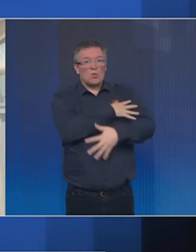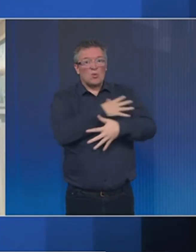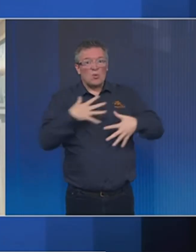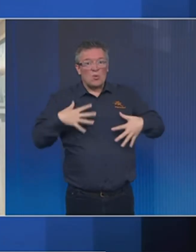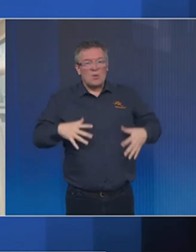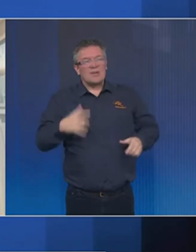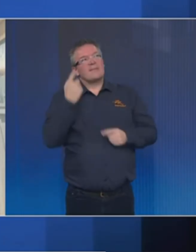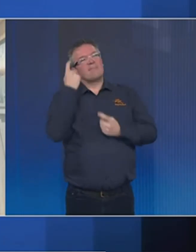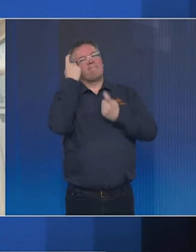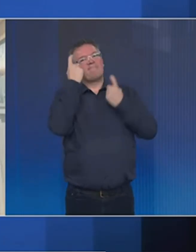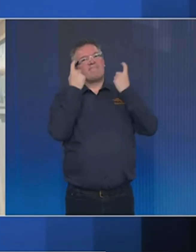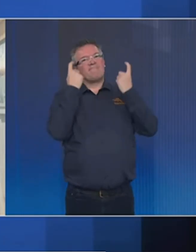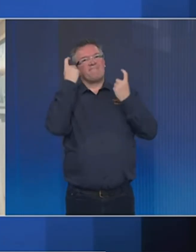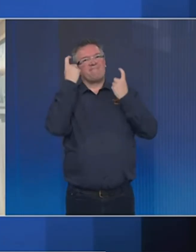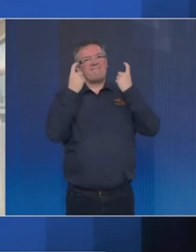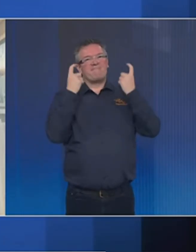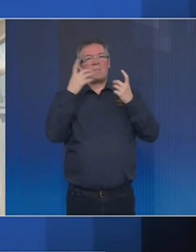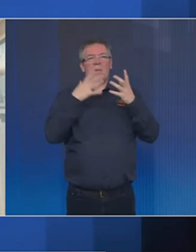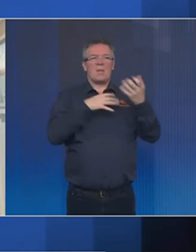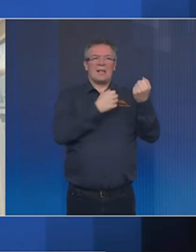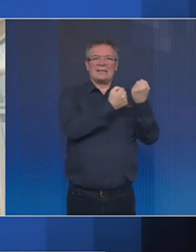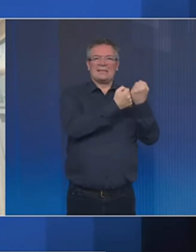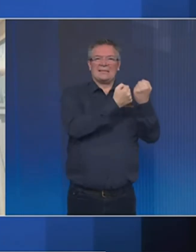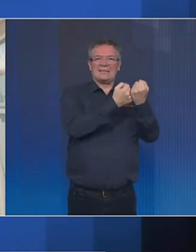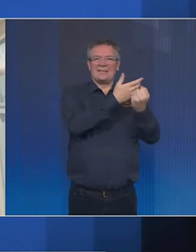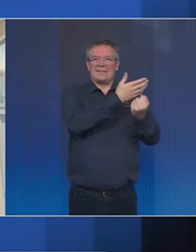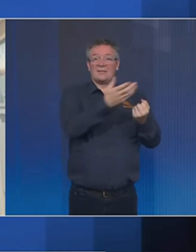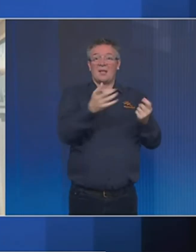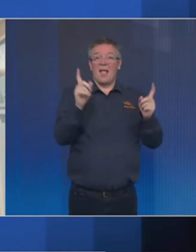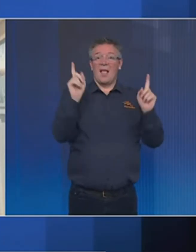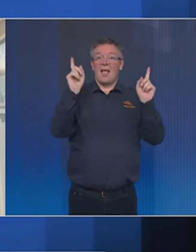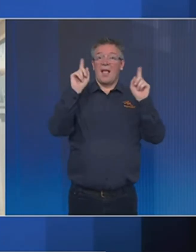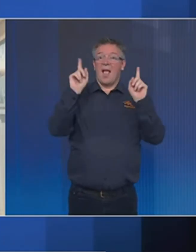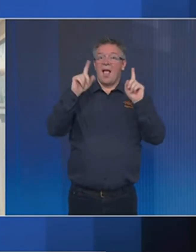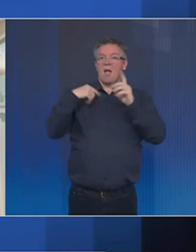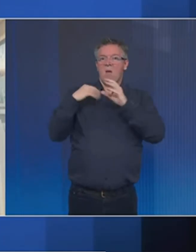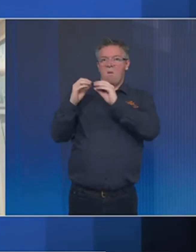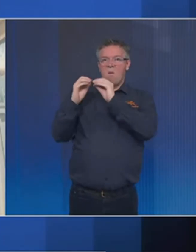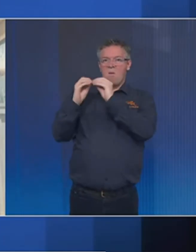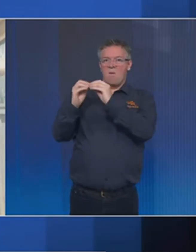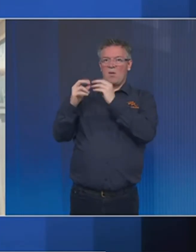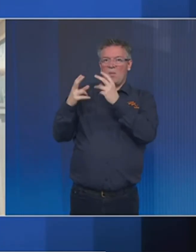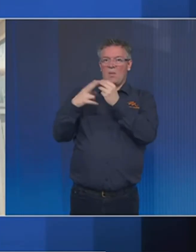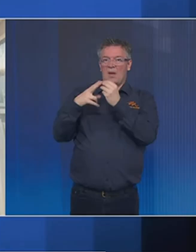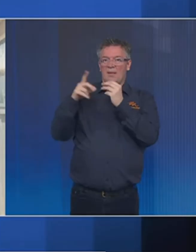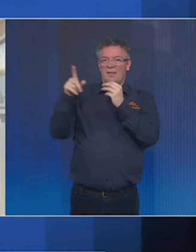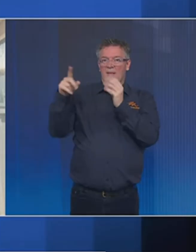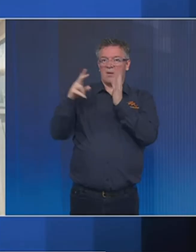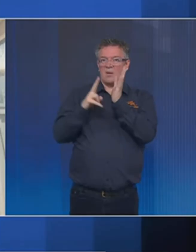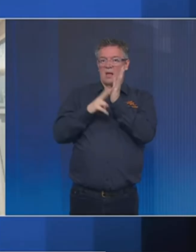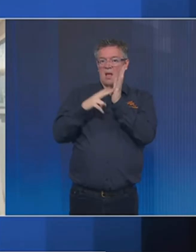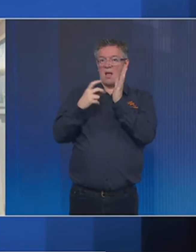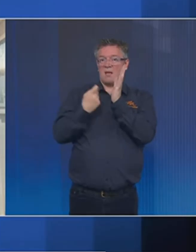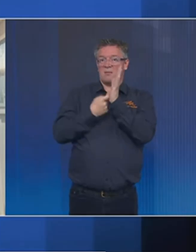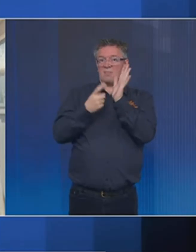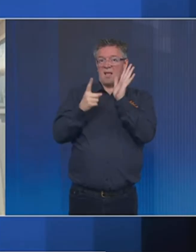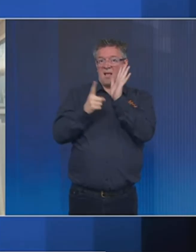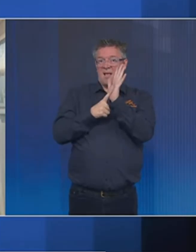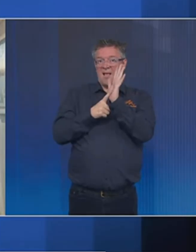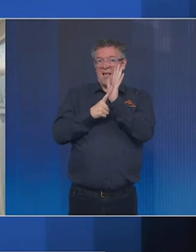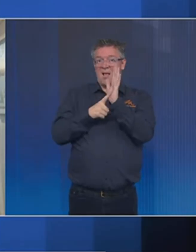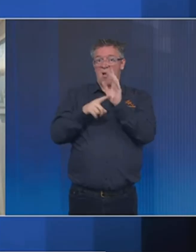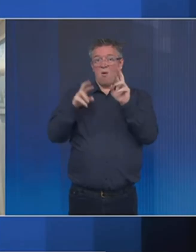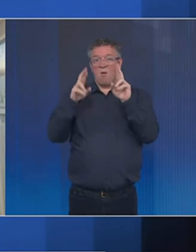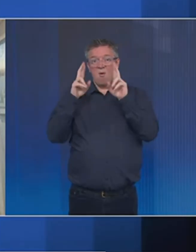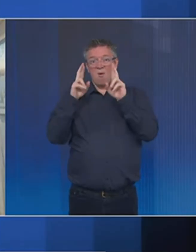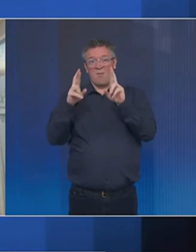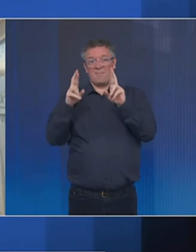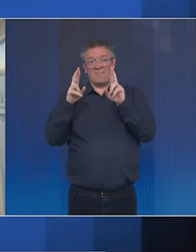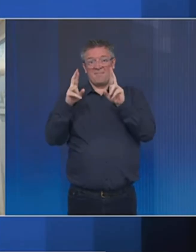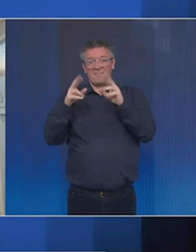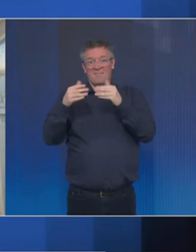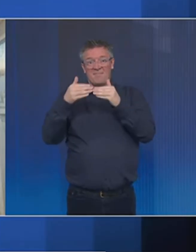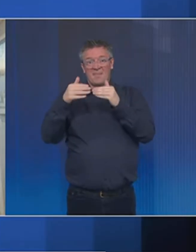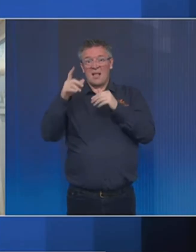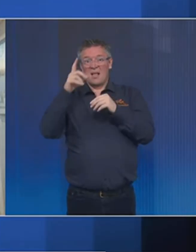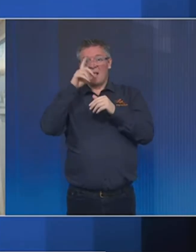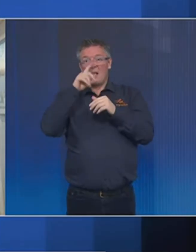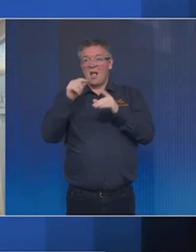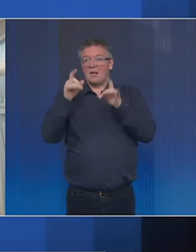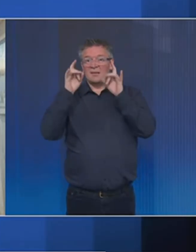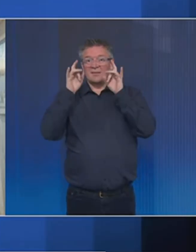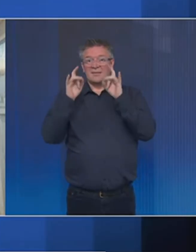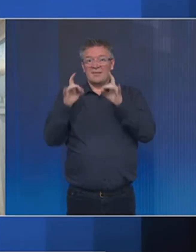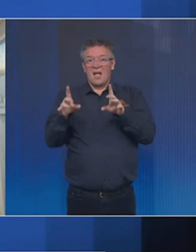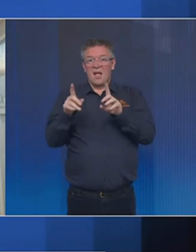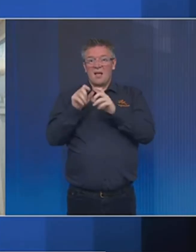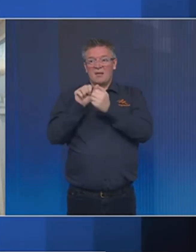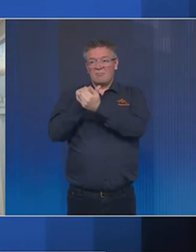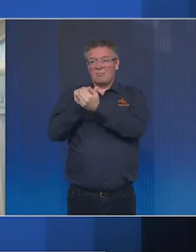we're currently in discussion in the NRL. Hopefully, fingers crossed, by December, we get to kick off a league with them and a cohort with them with